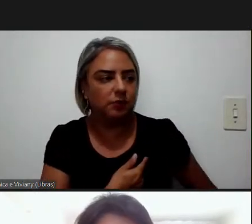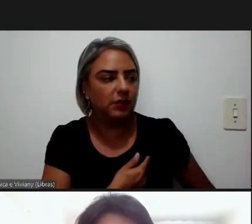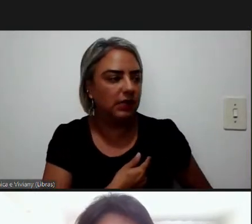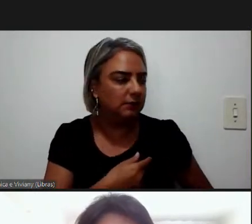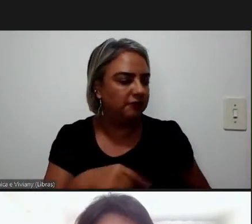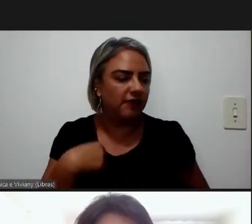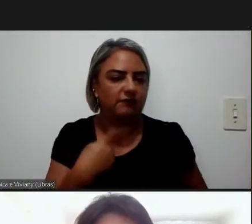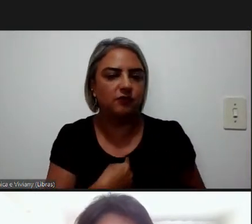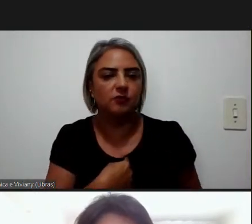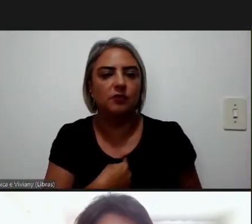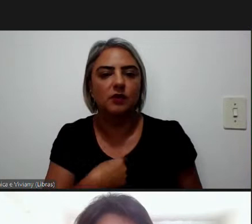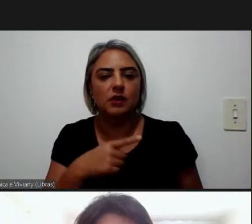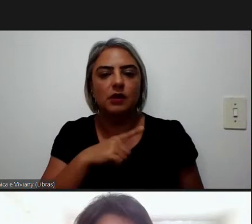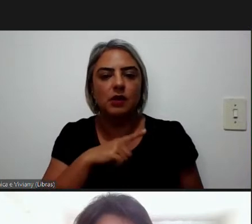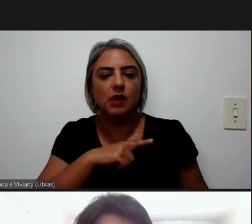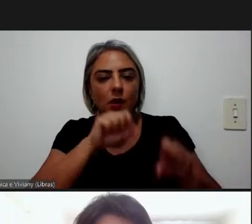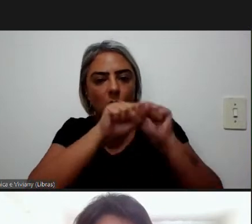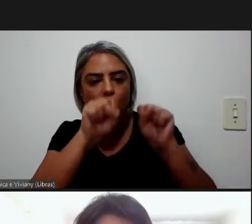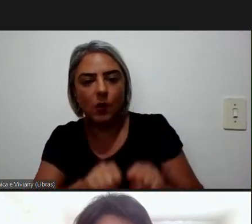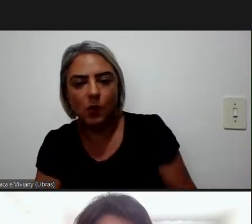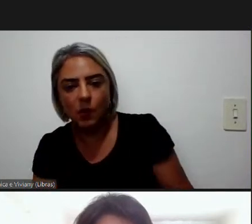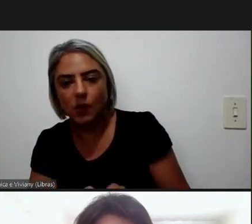guideline how it's